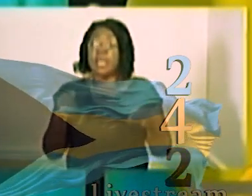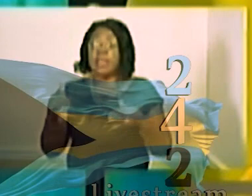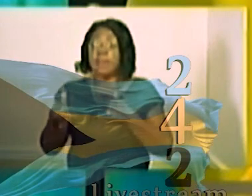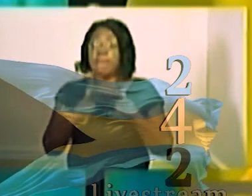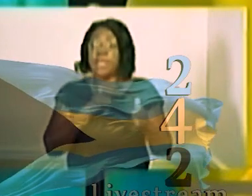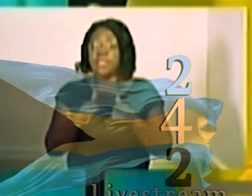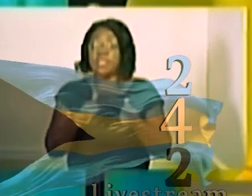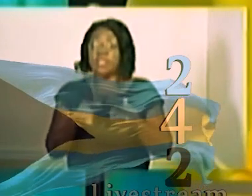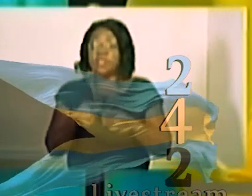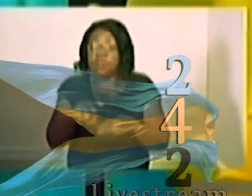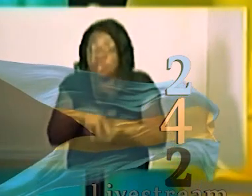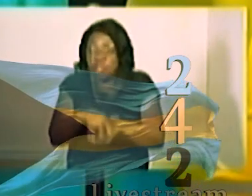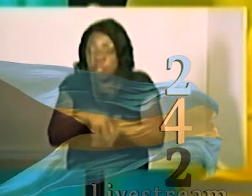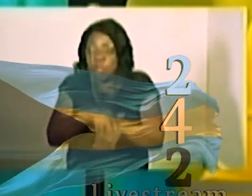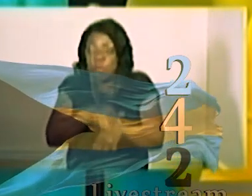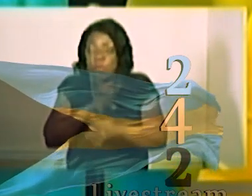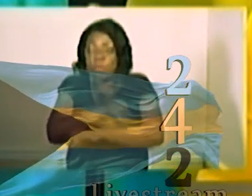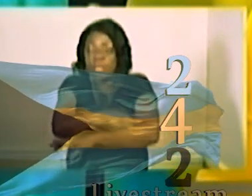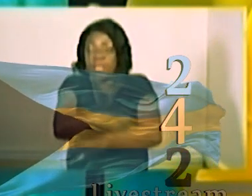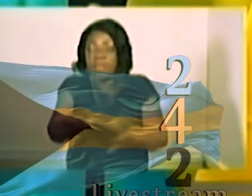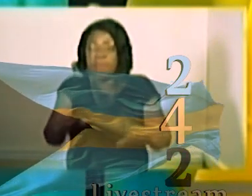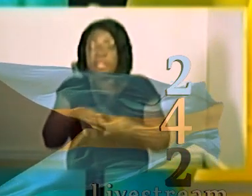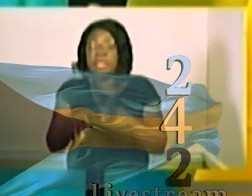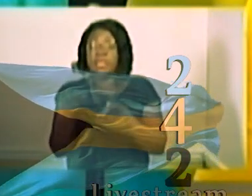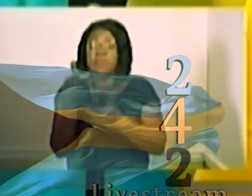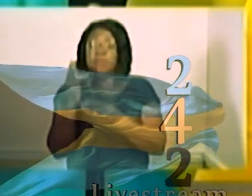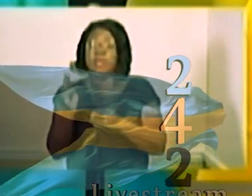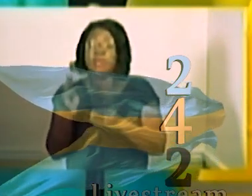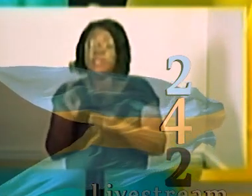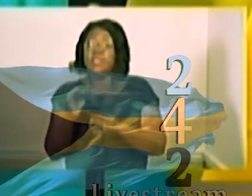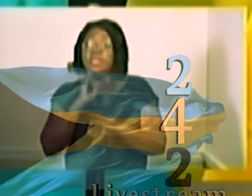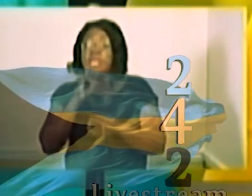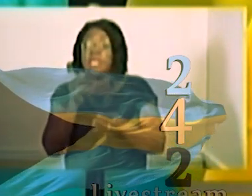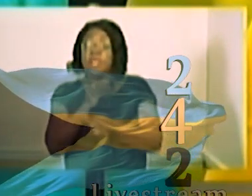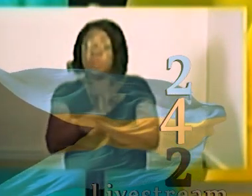slow the pandemic in the Bahamas are working.